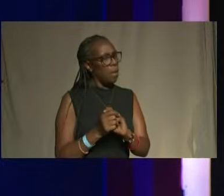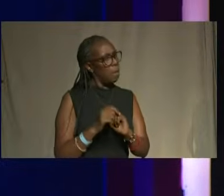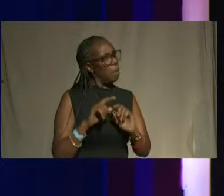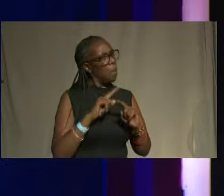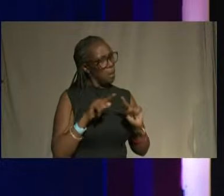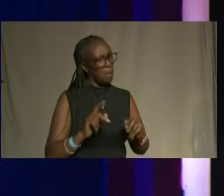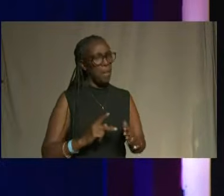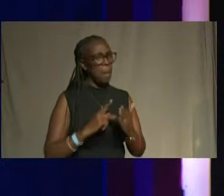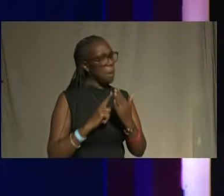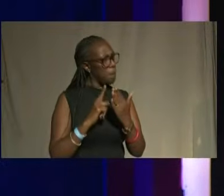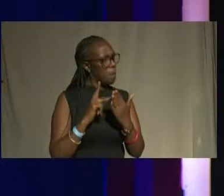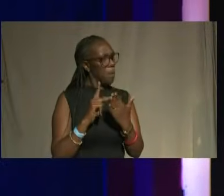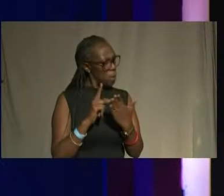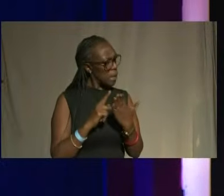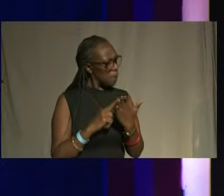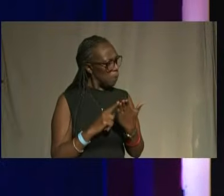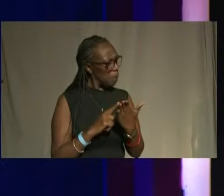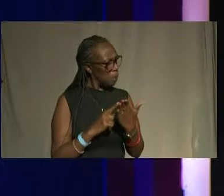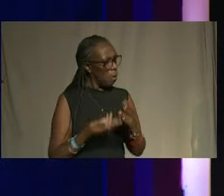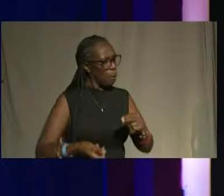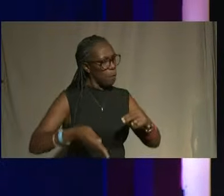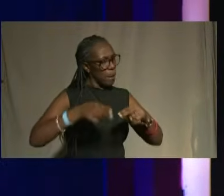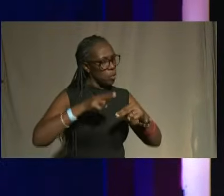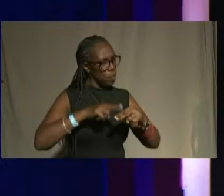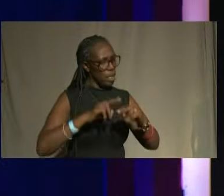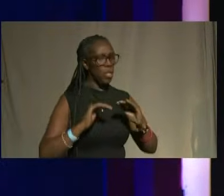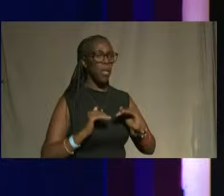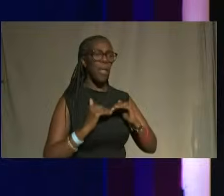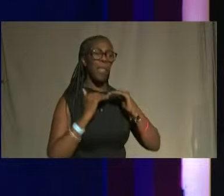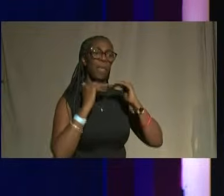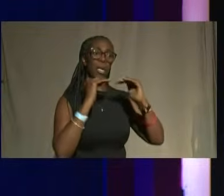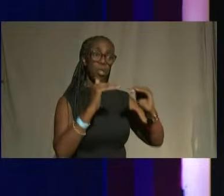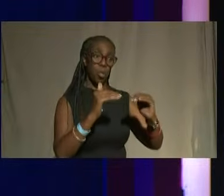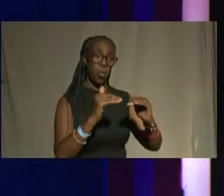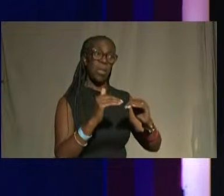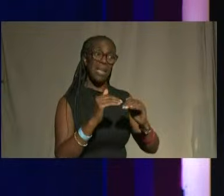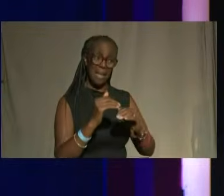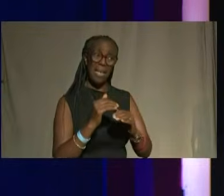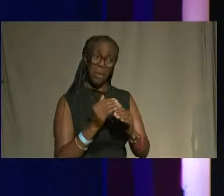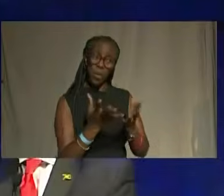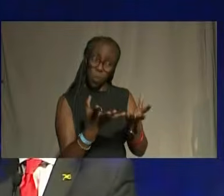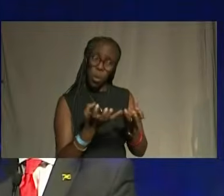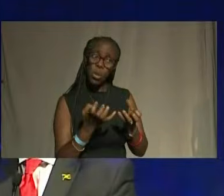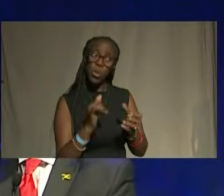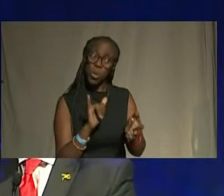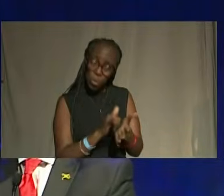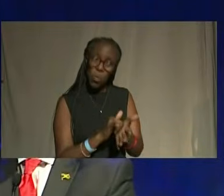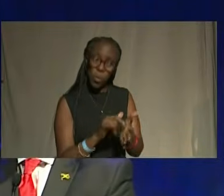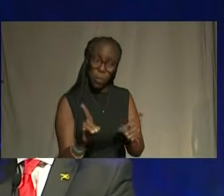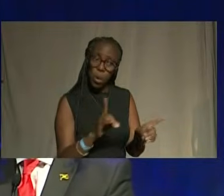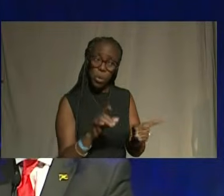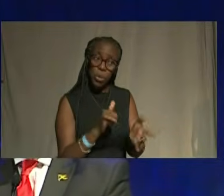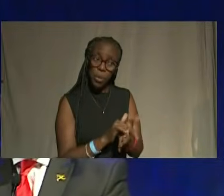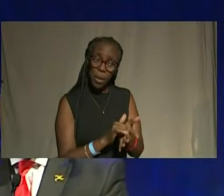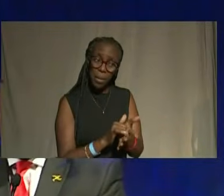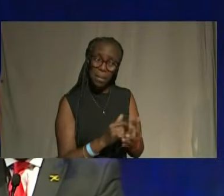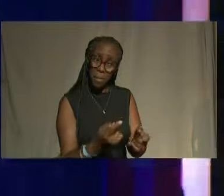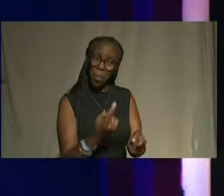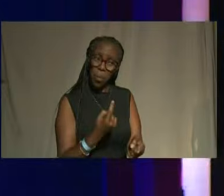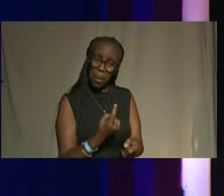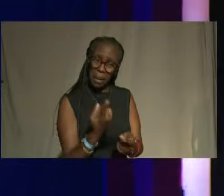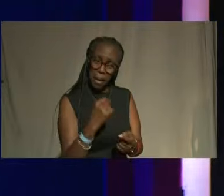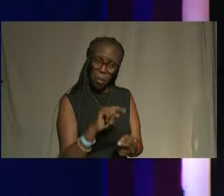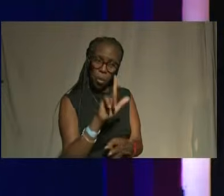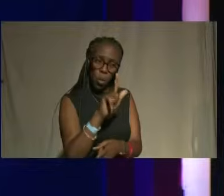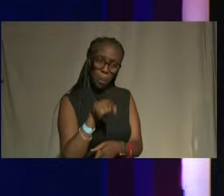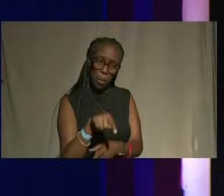threshold is something that is desirable. Let us be clear, because we did it. We were the ones who came with 1.5. We're moving now